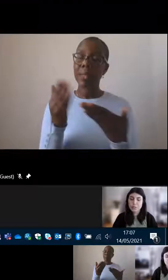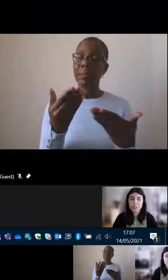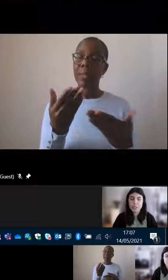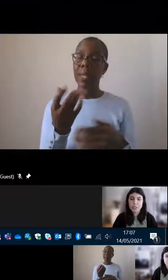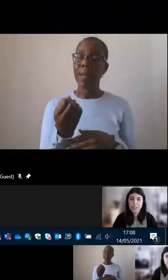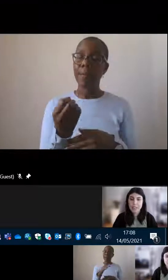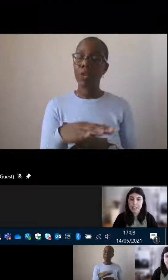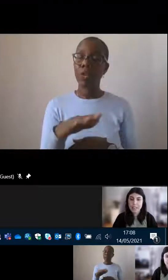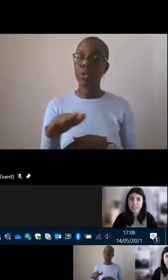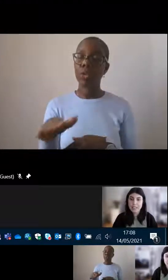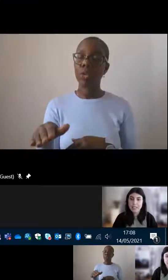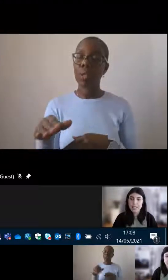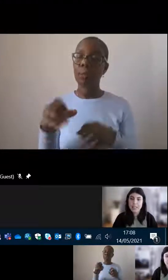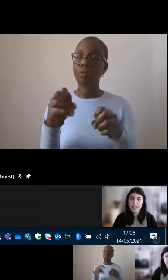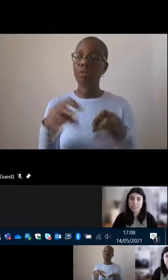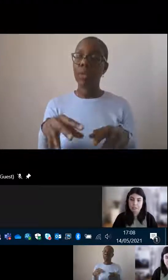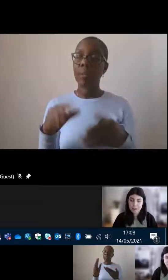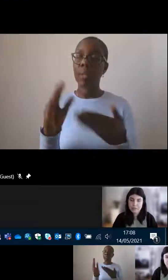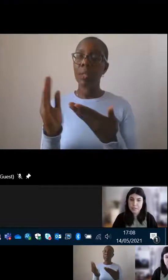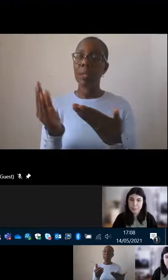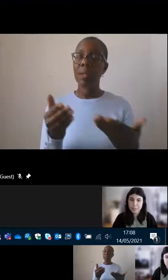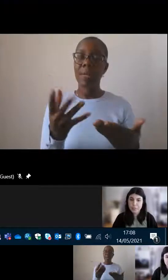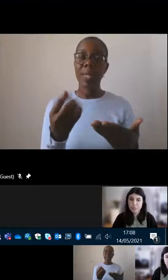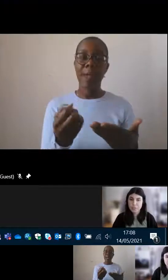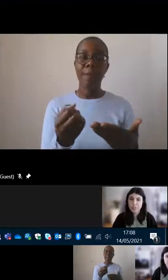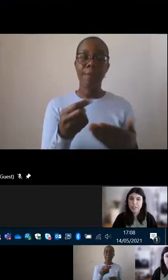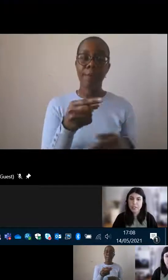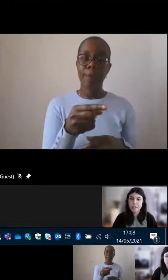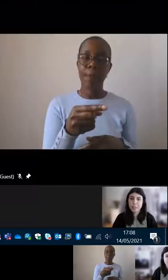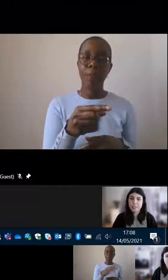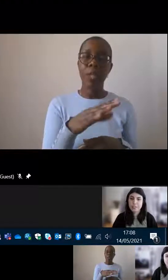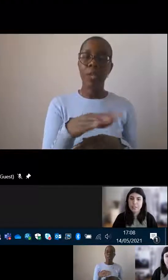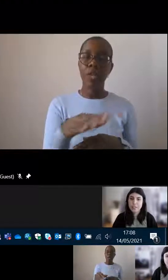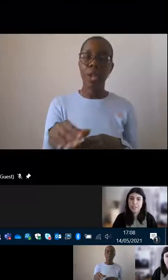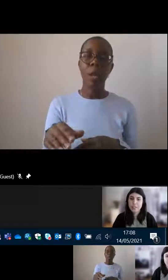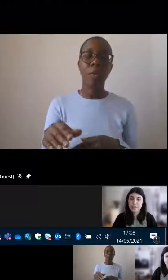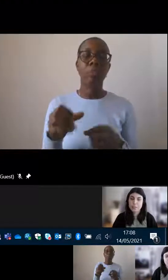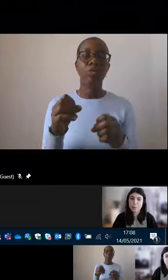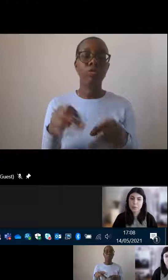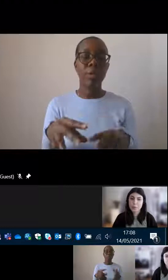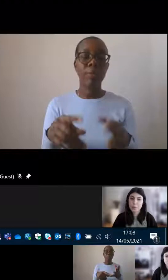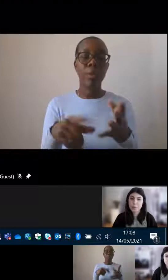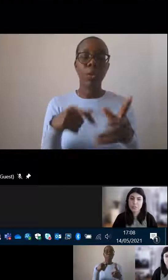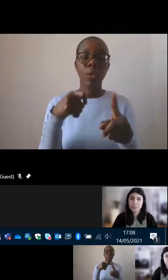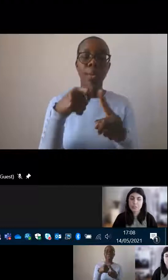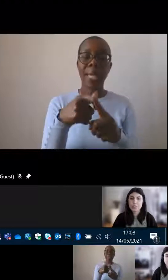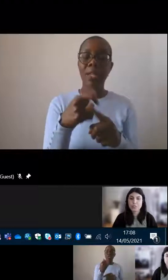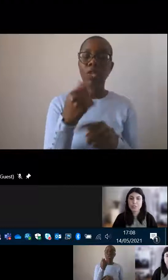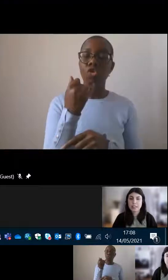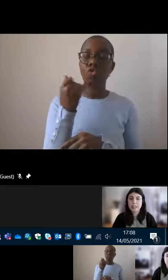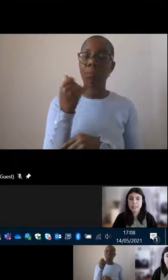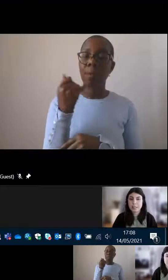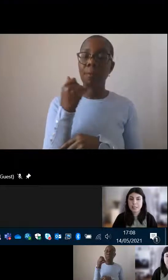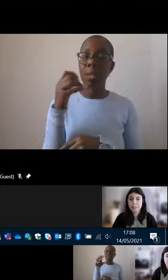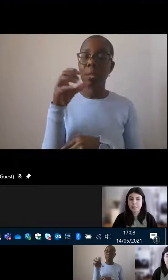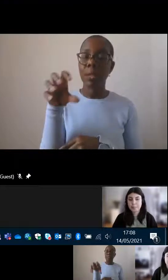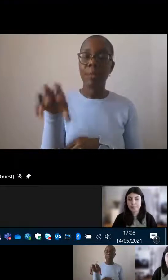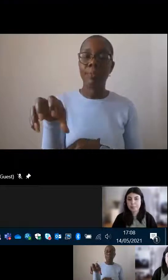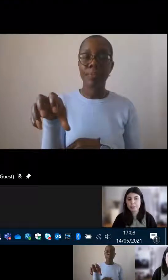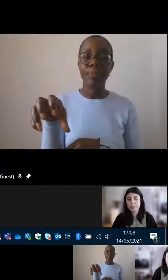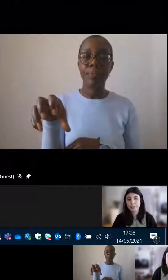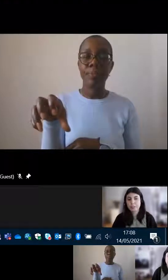Child Bereavement UK, the Stratford branch. They provide support for bereaved children and their